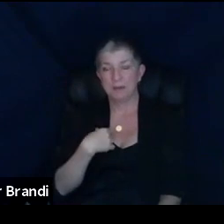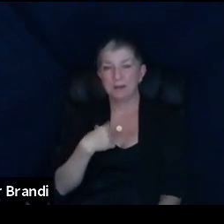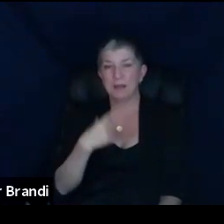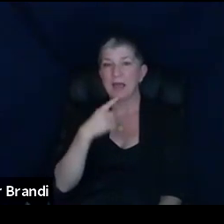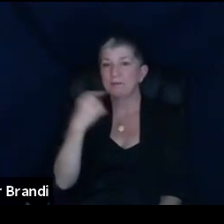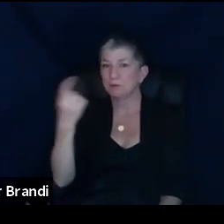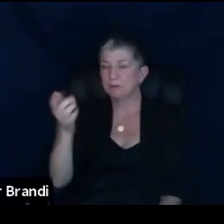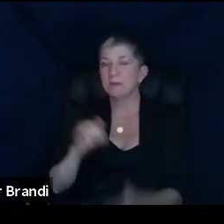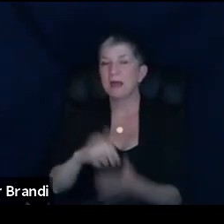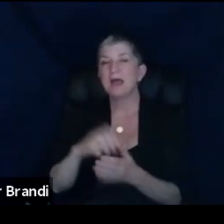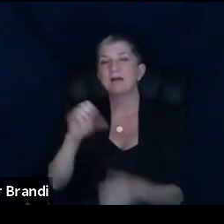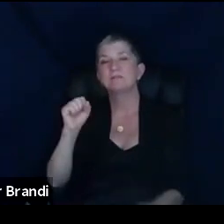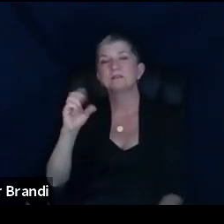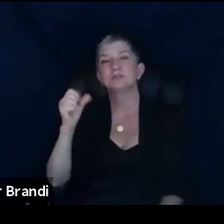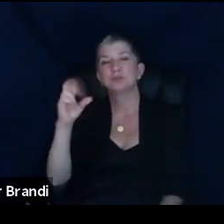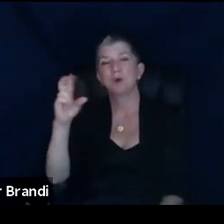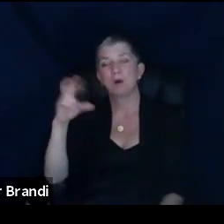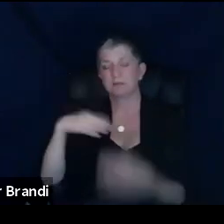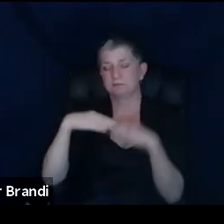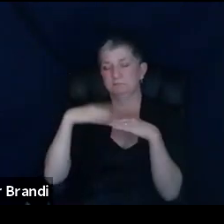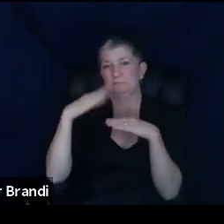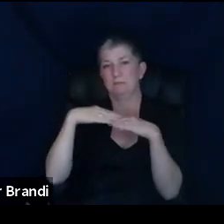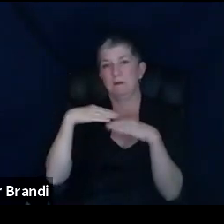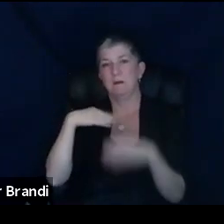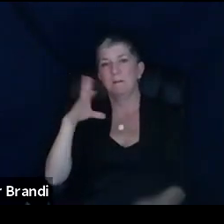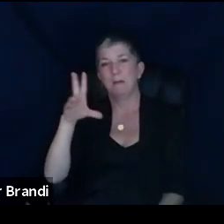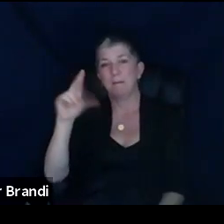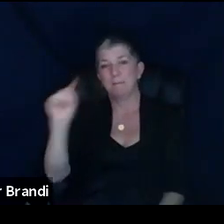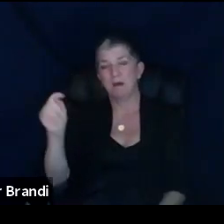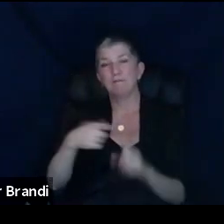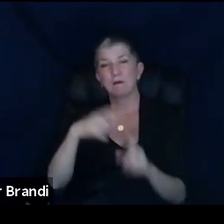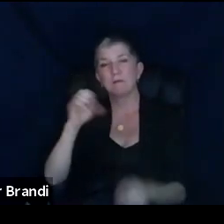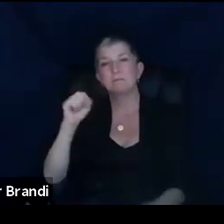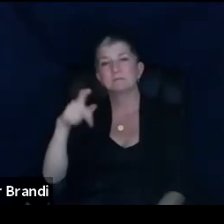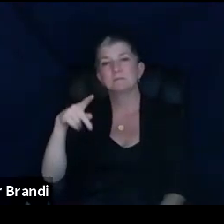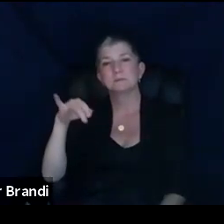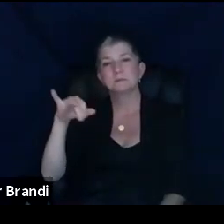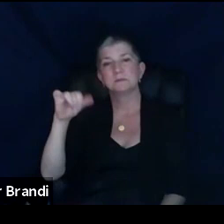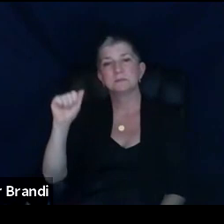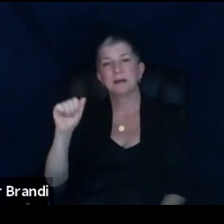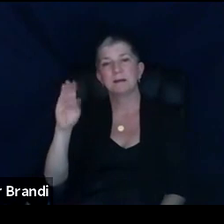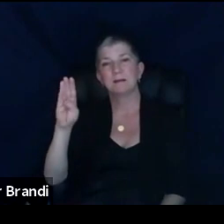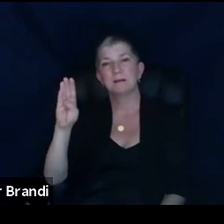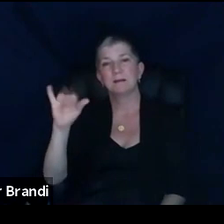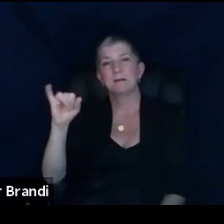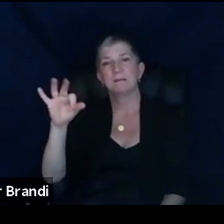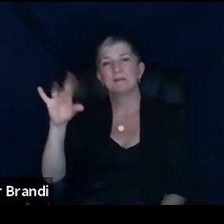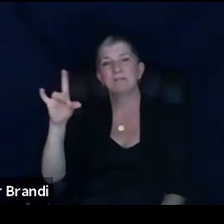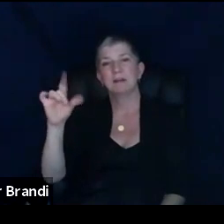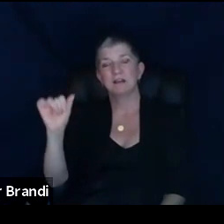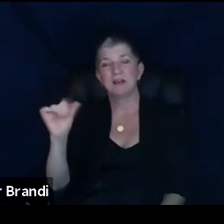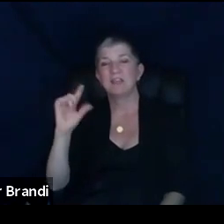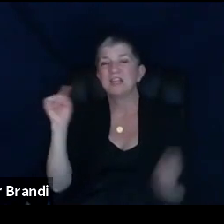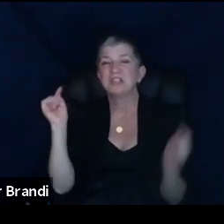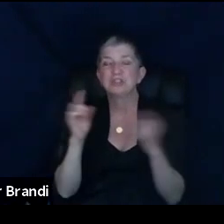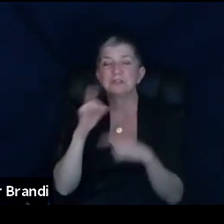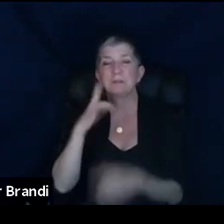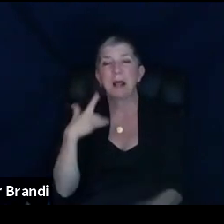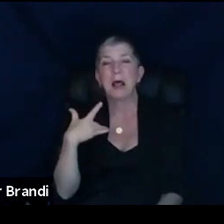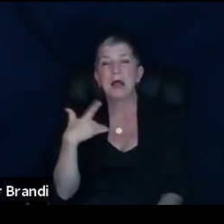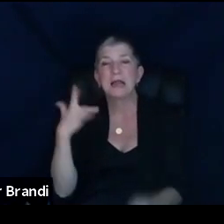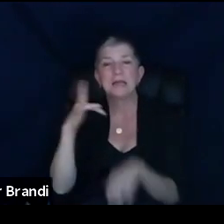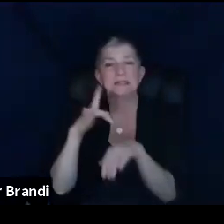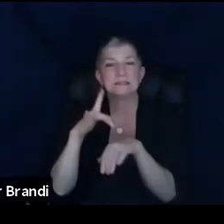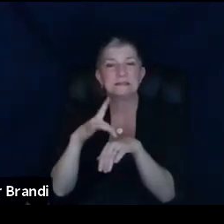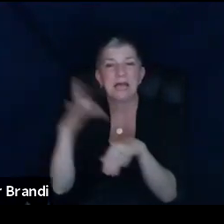scar right above my butt from spina bifida, and which hurts even just from a light touch. It can send